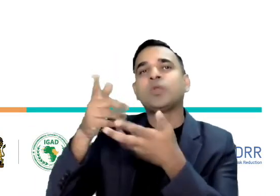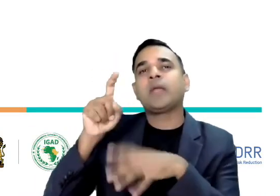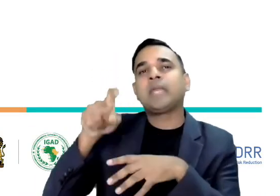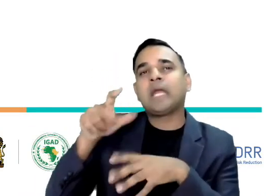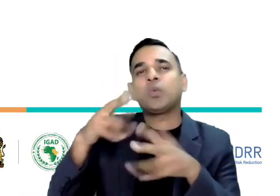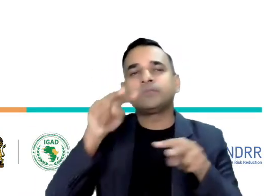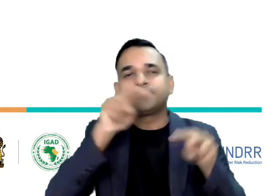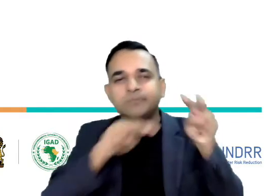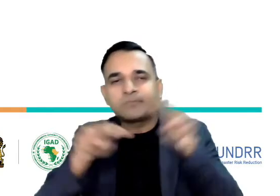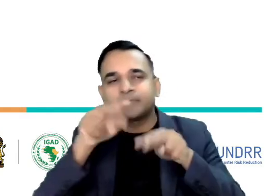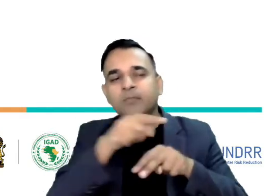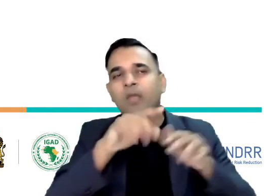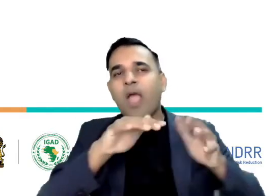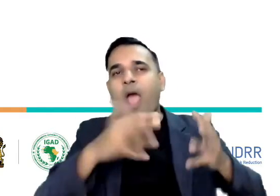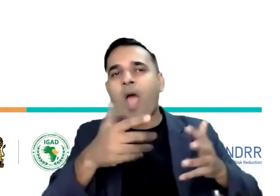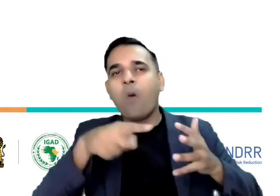of